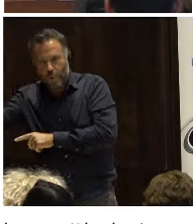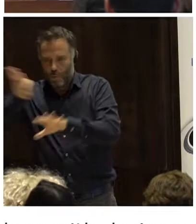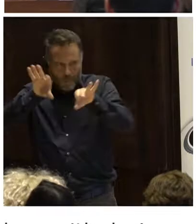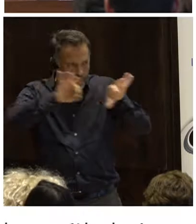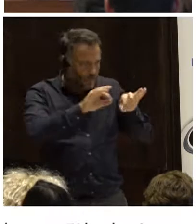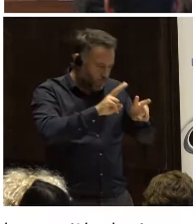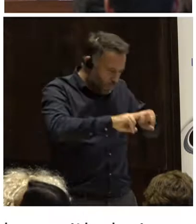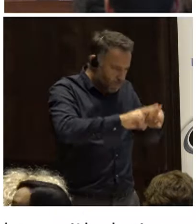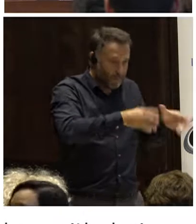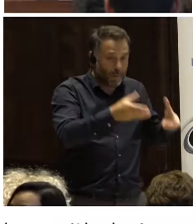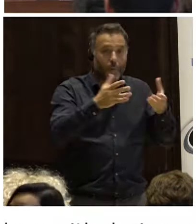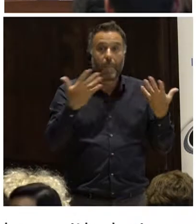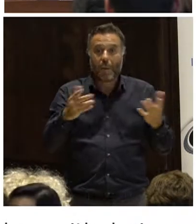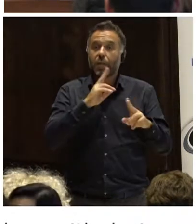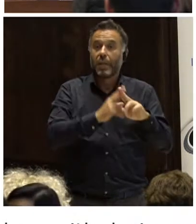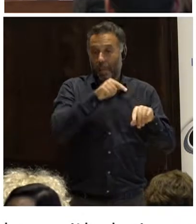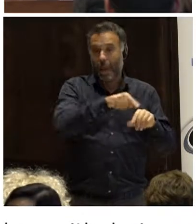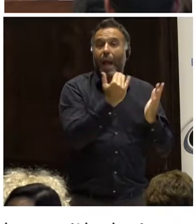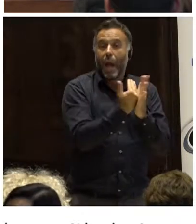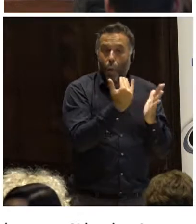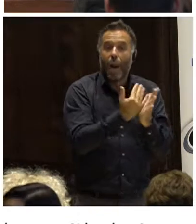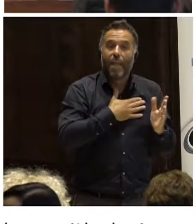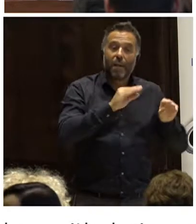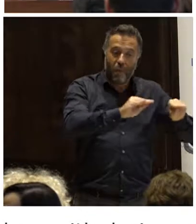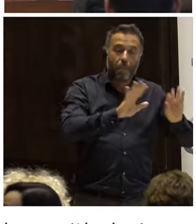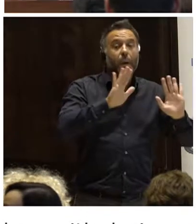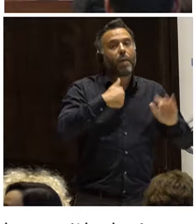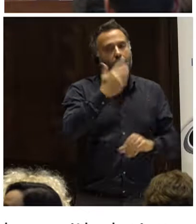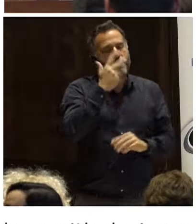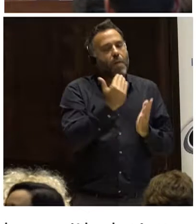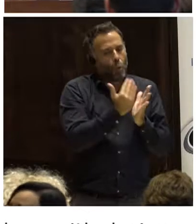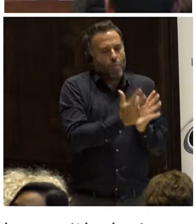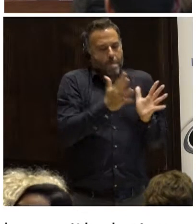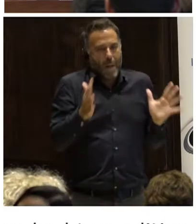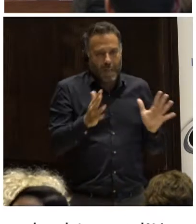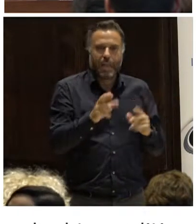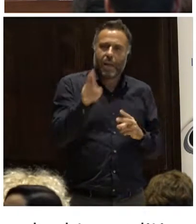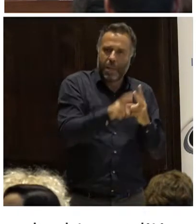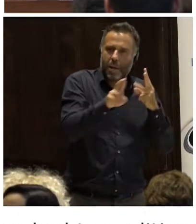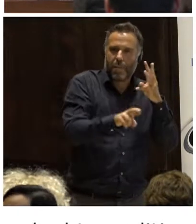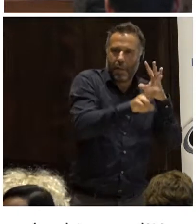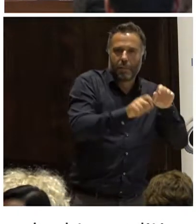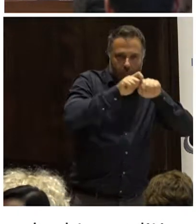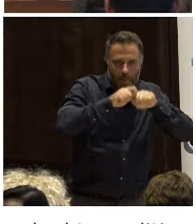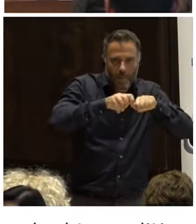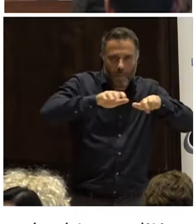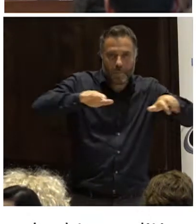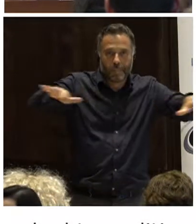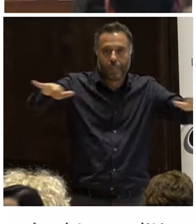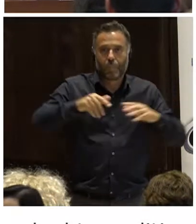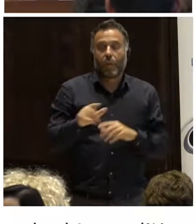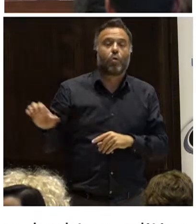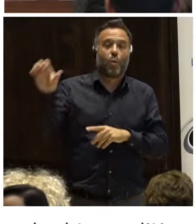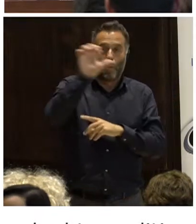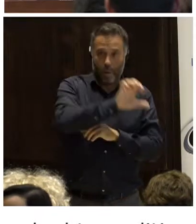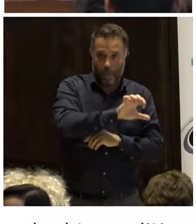multiplicate and to replicate this school as a model around Europe. So we have still a